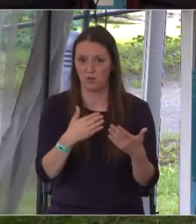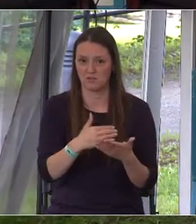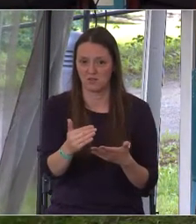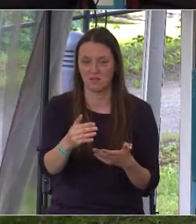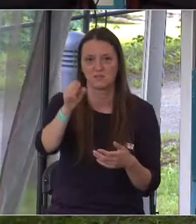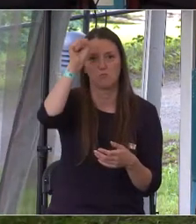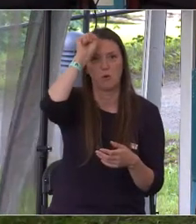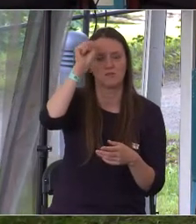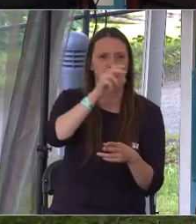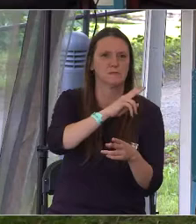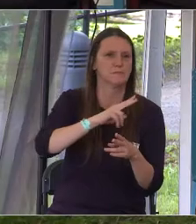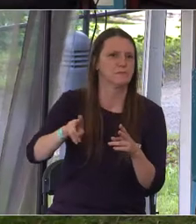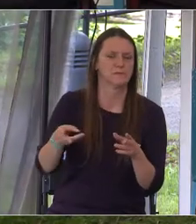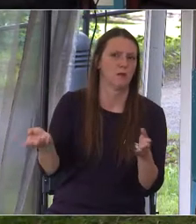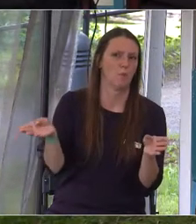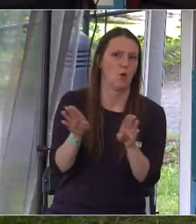it is. Boys do this more.